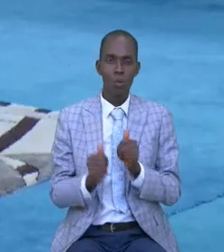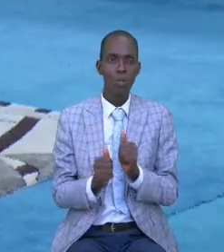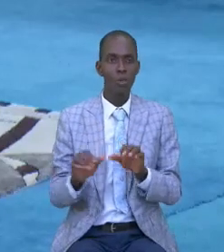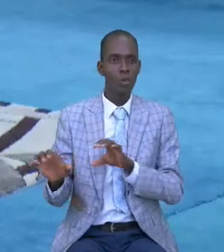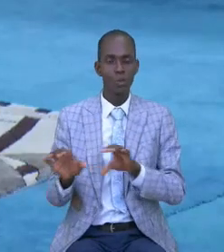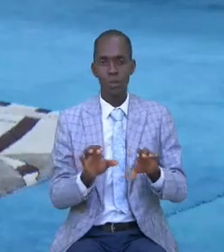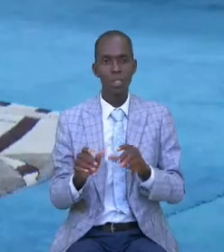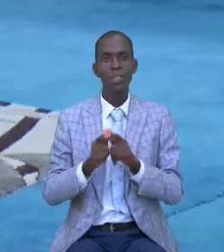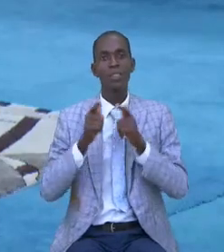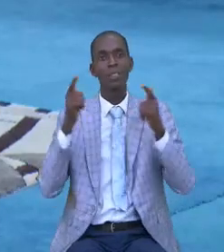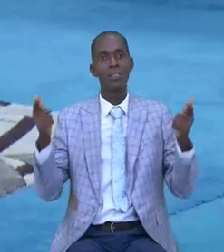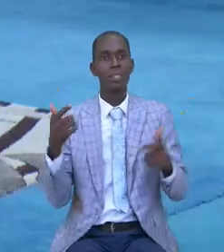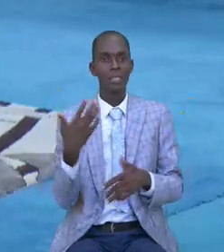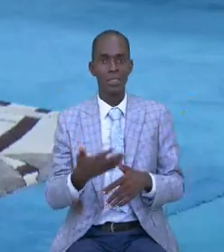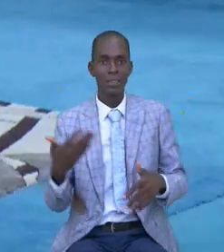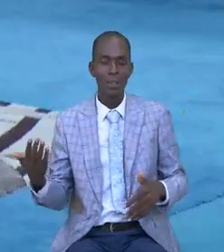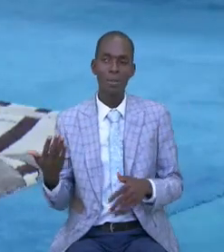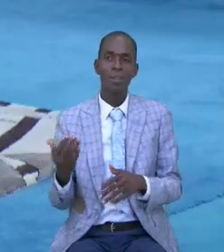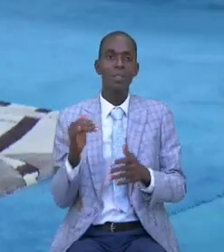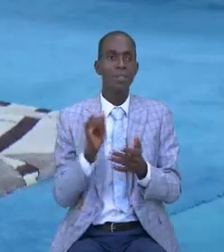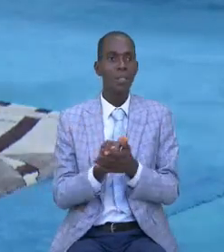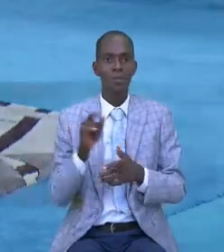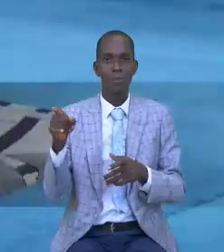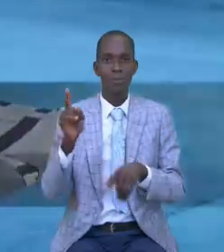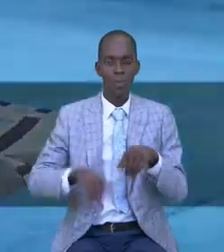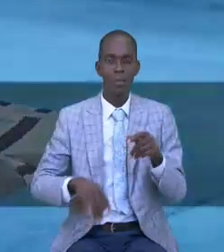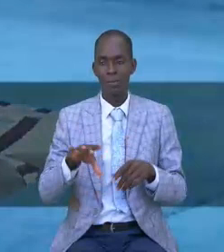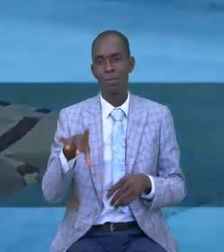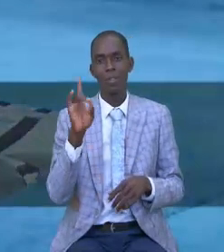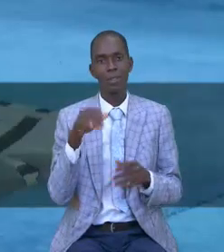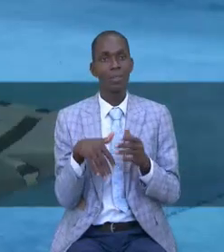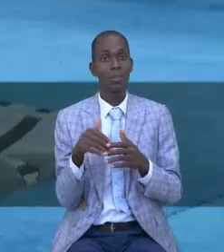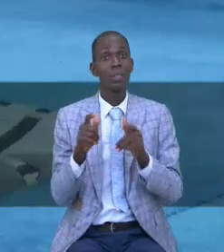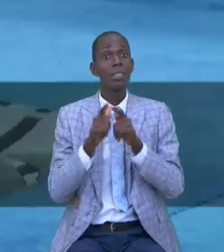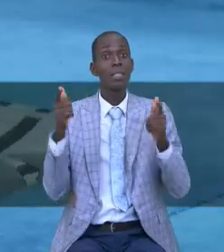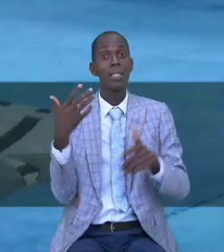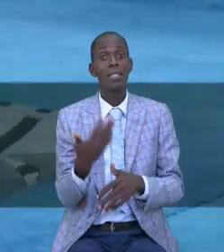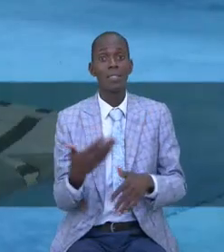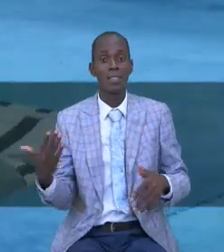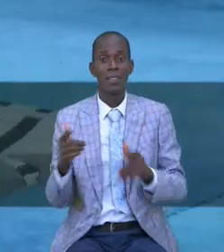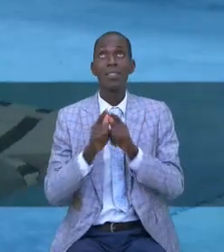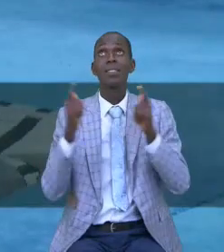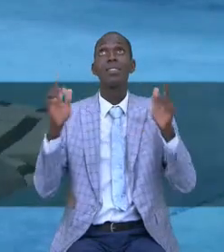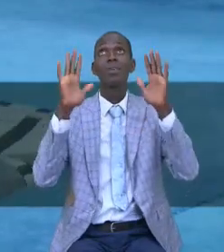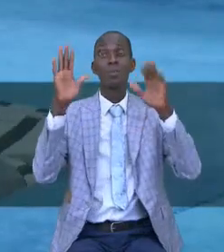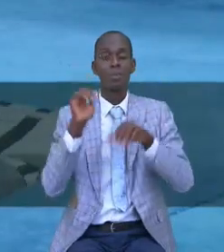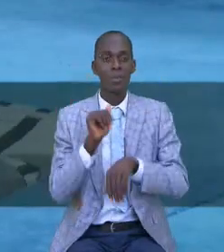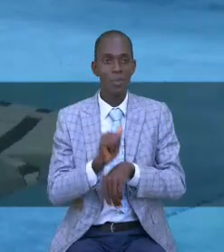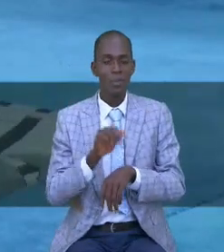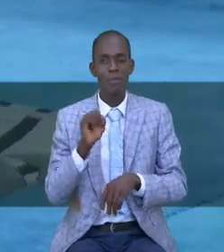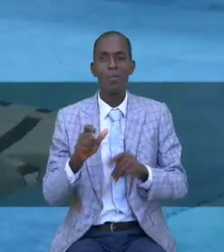things past finding out. Great things, great miracles,